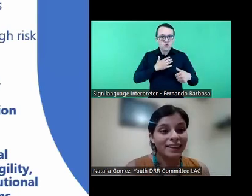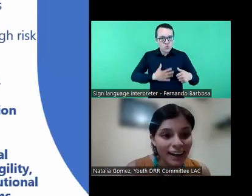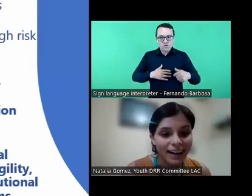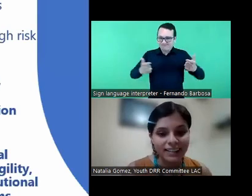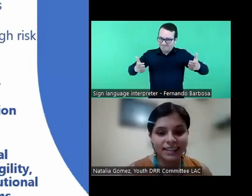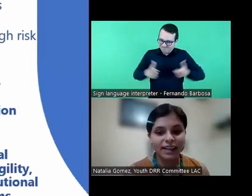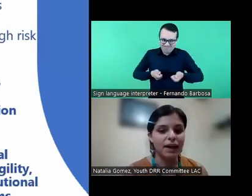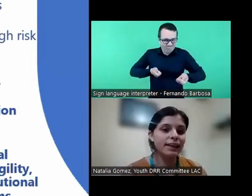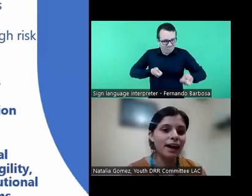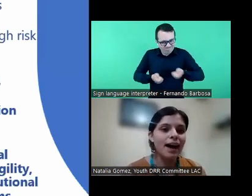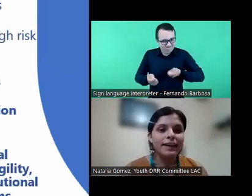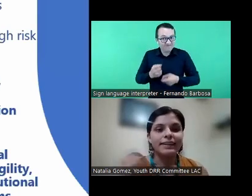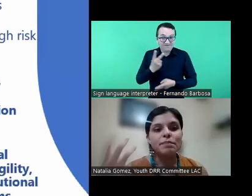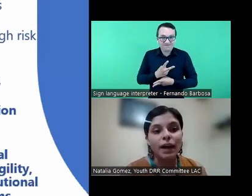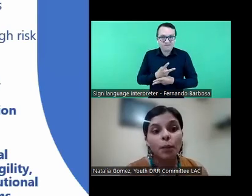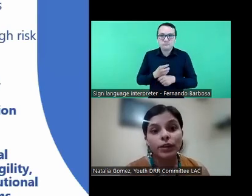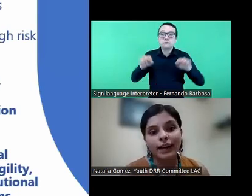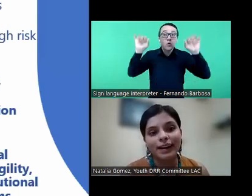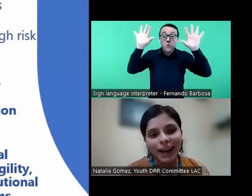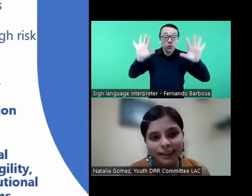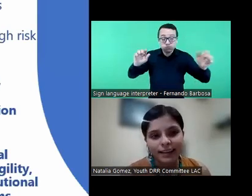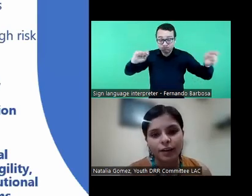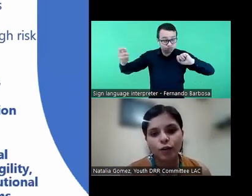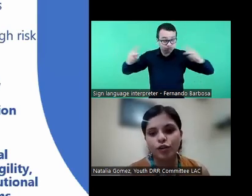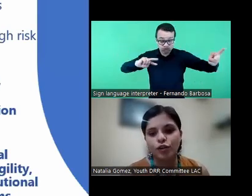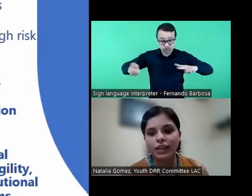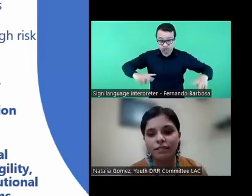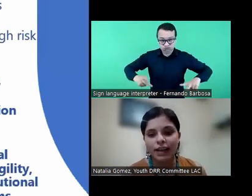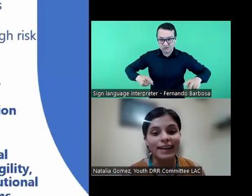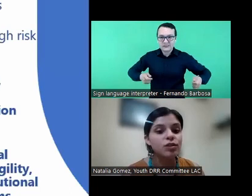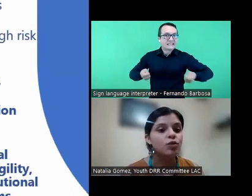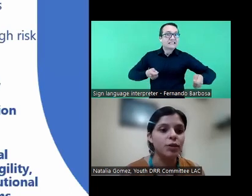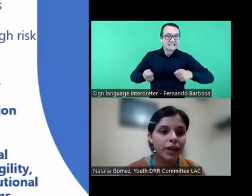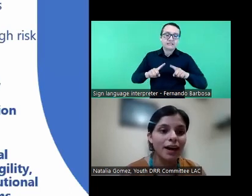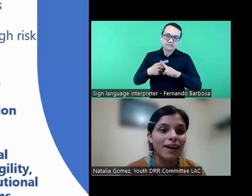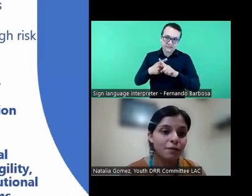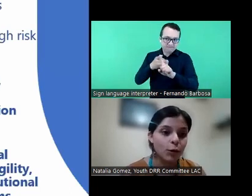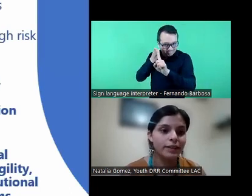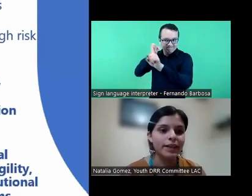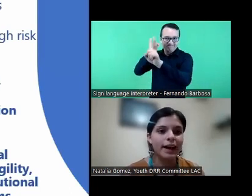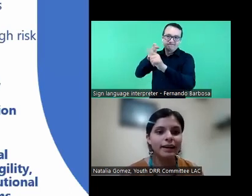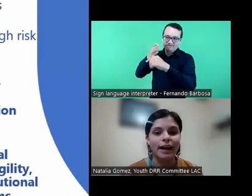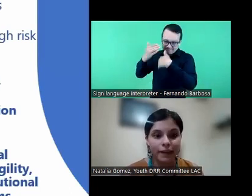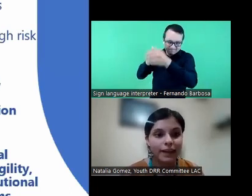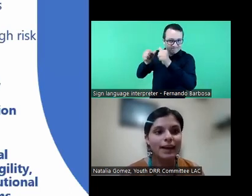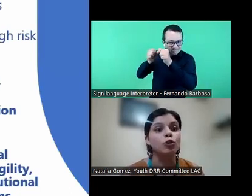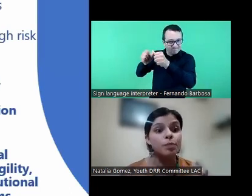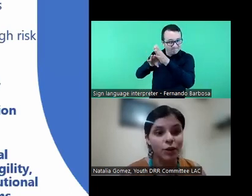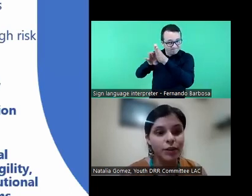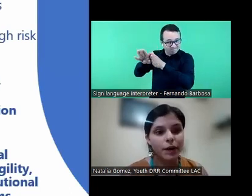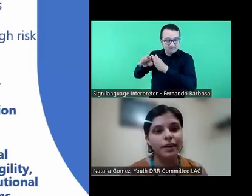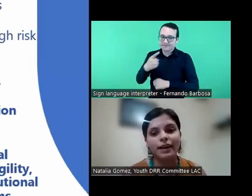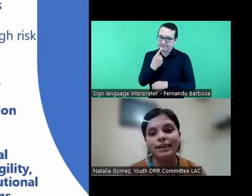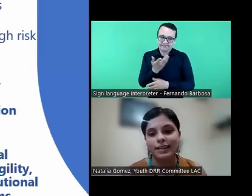stakeholders for risk reduction, for facing climate crisis, and also to contribute in the sustainable development agenda,